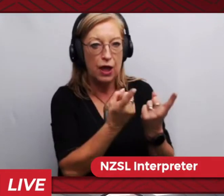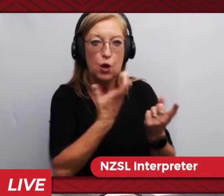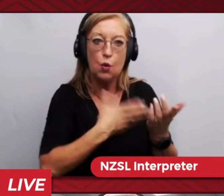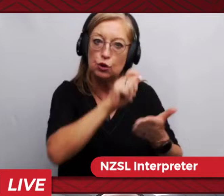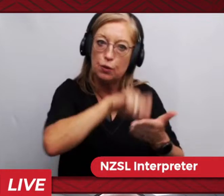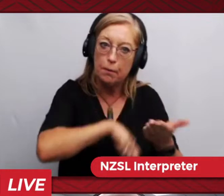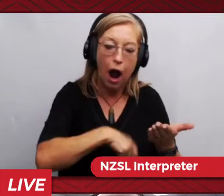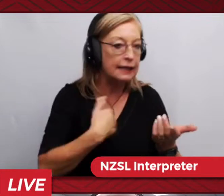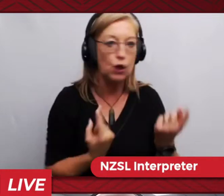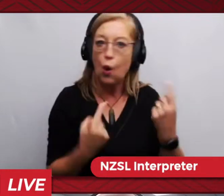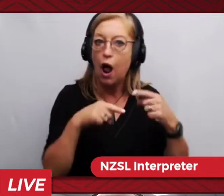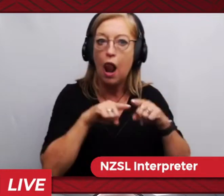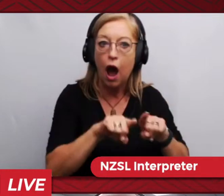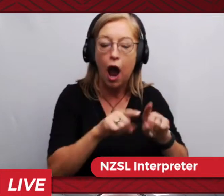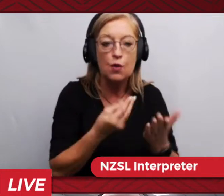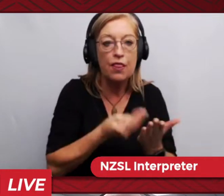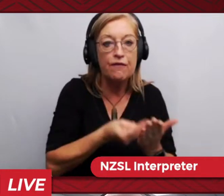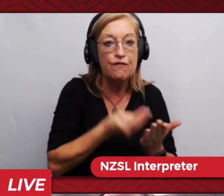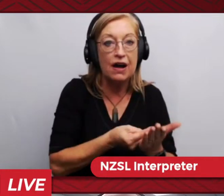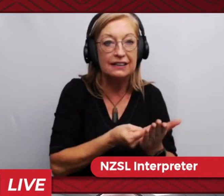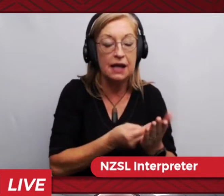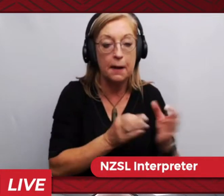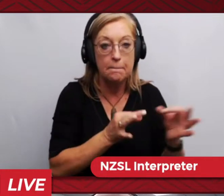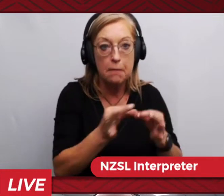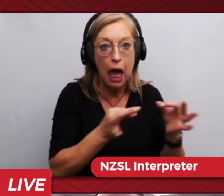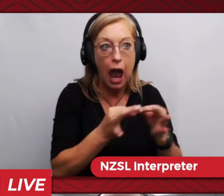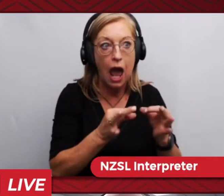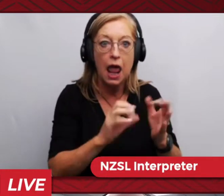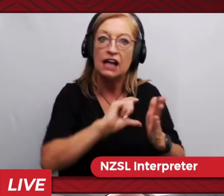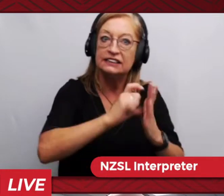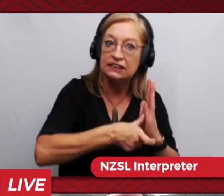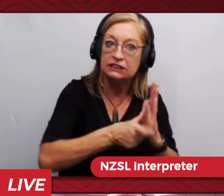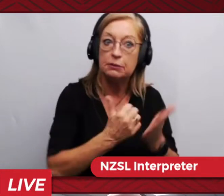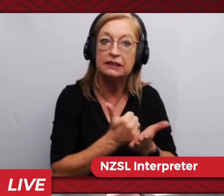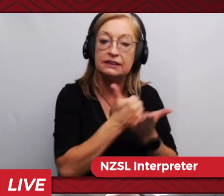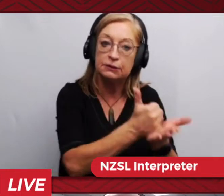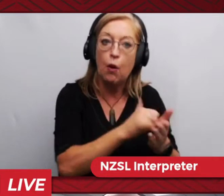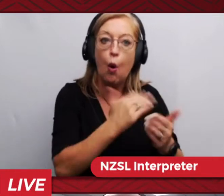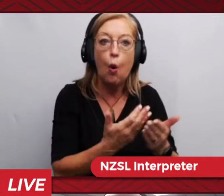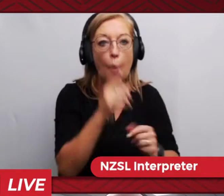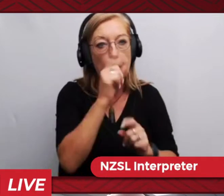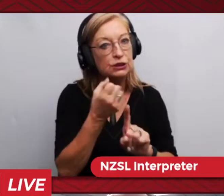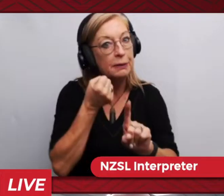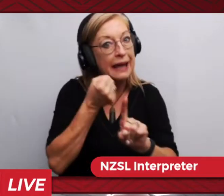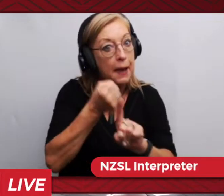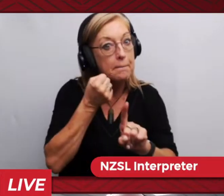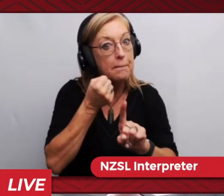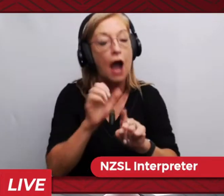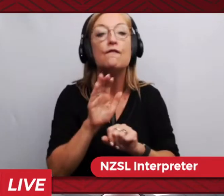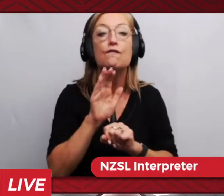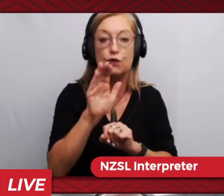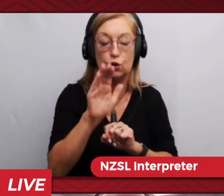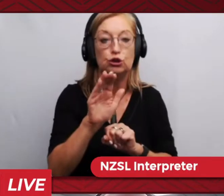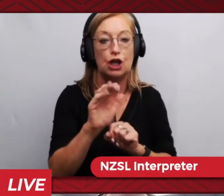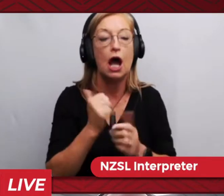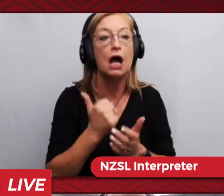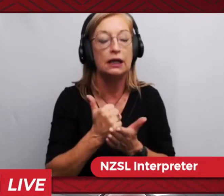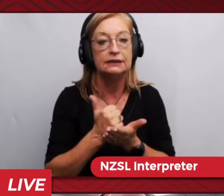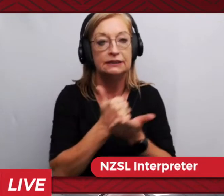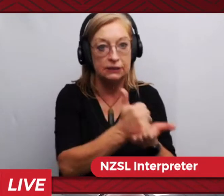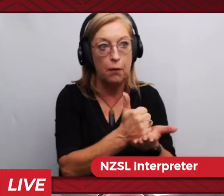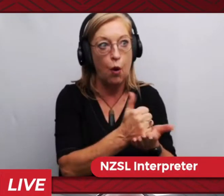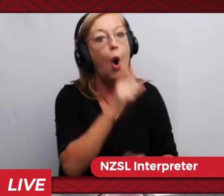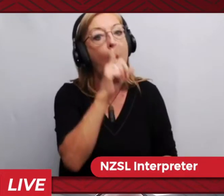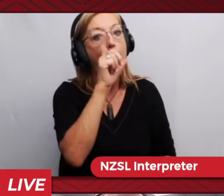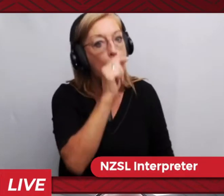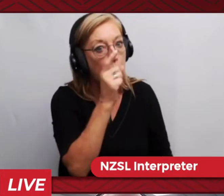a disability support, or it might impact future supports. And we may request the assistance of NASCs if there are situations